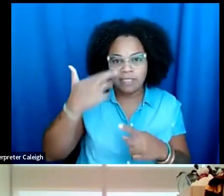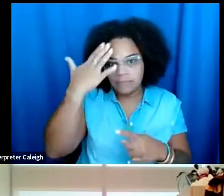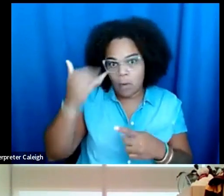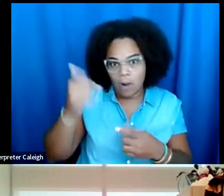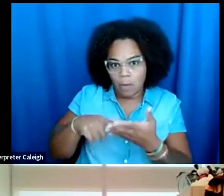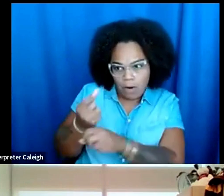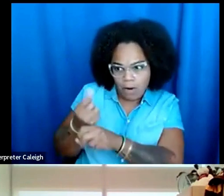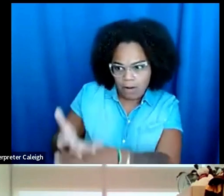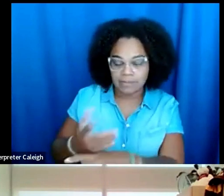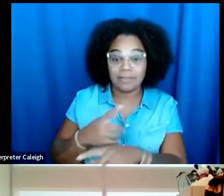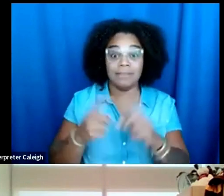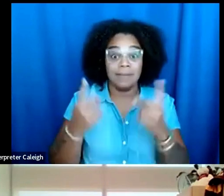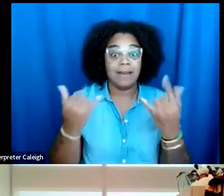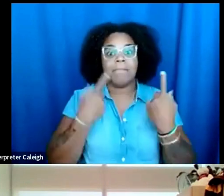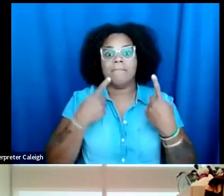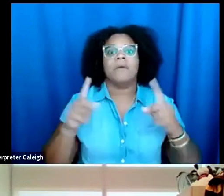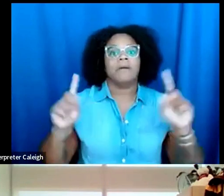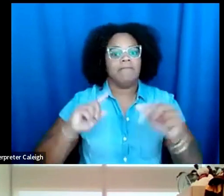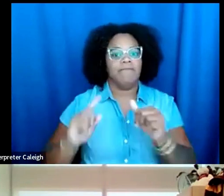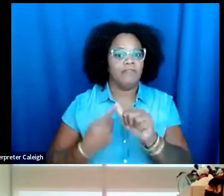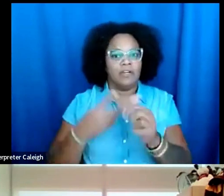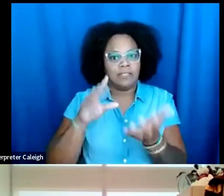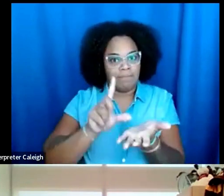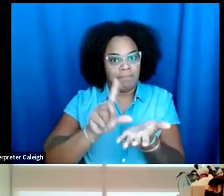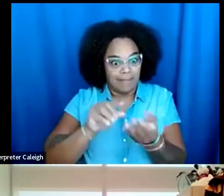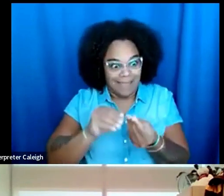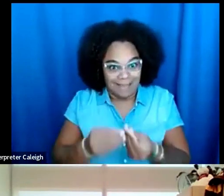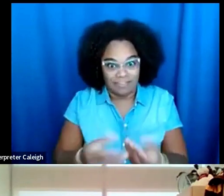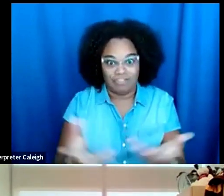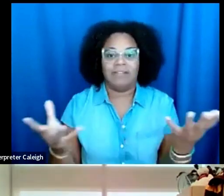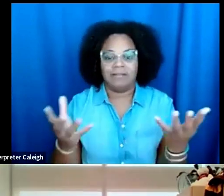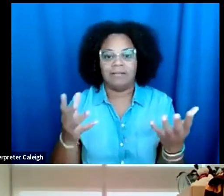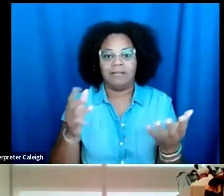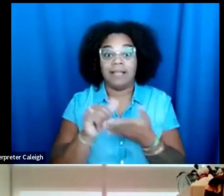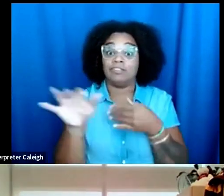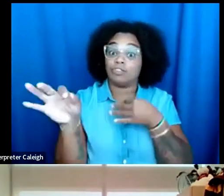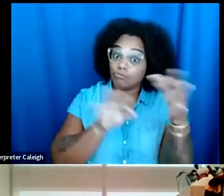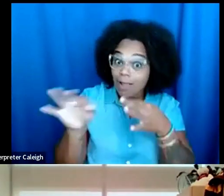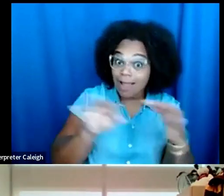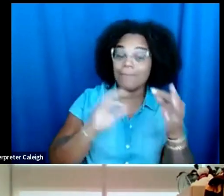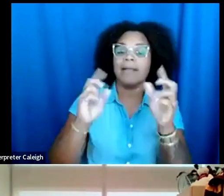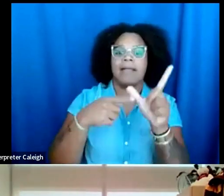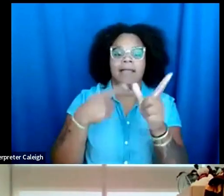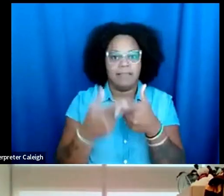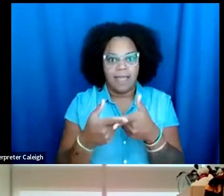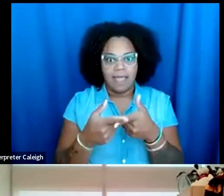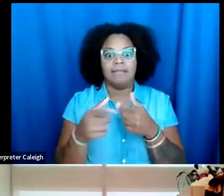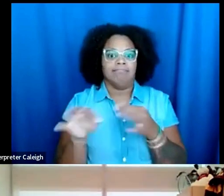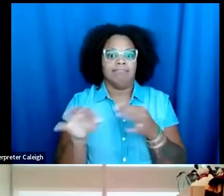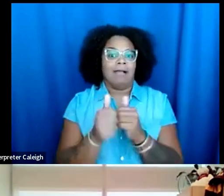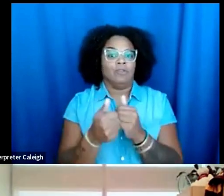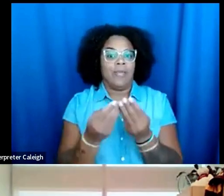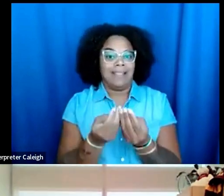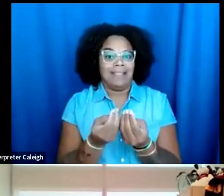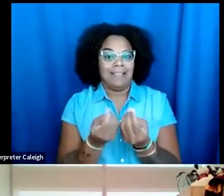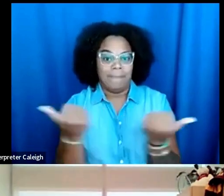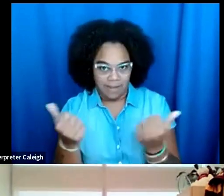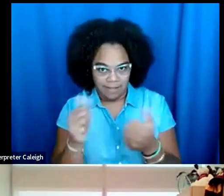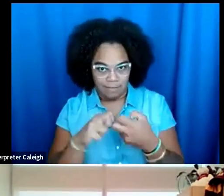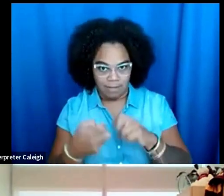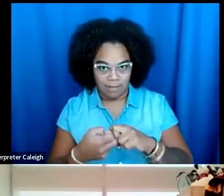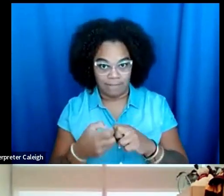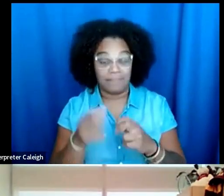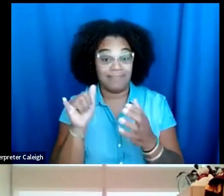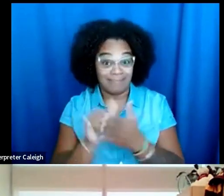first publications that described it and then eliminated it. And I think that is the foundation of community-based